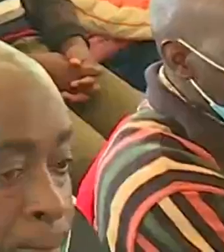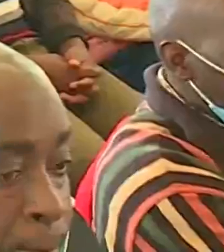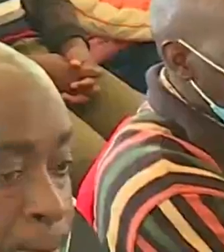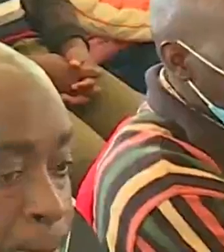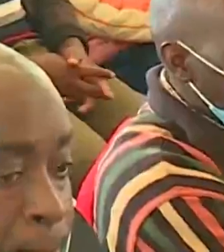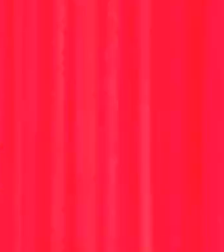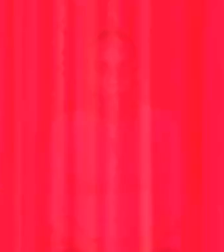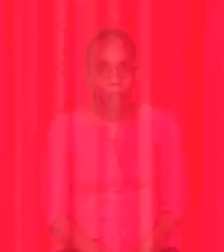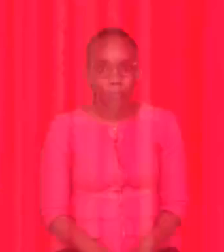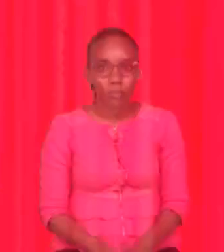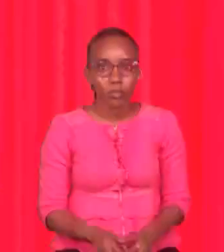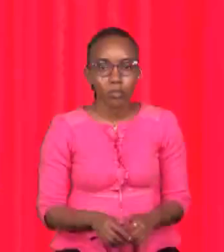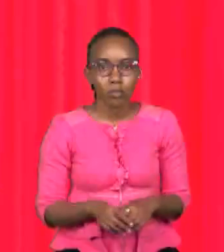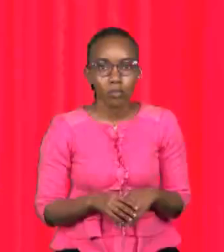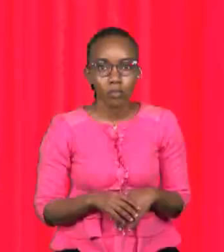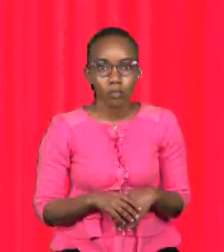Let us leave